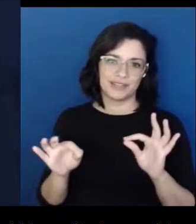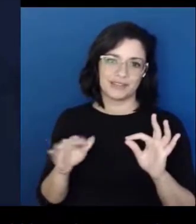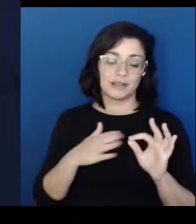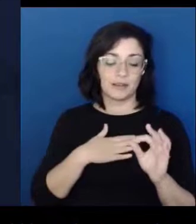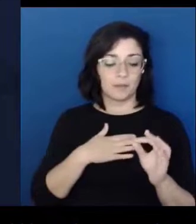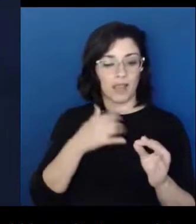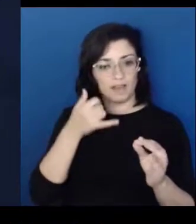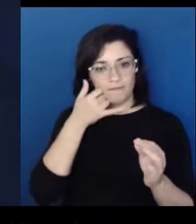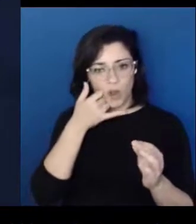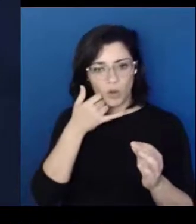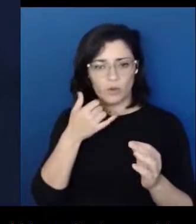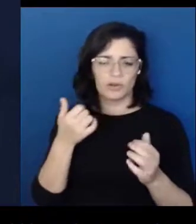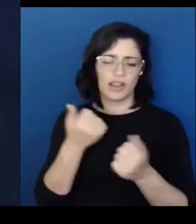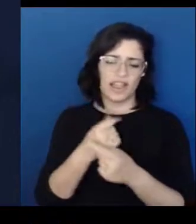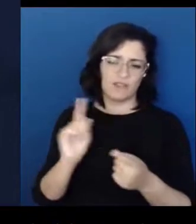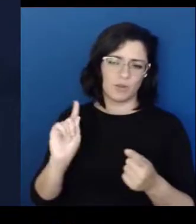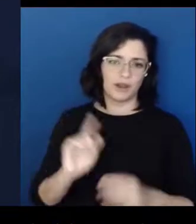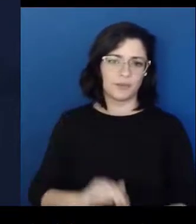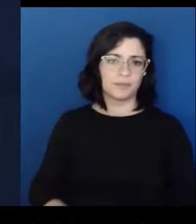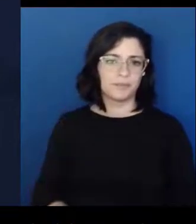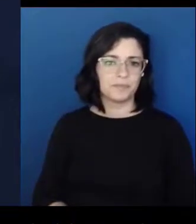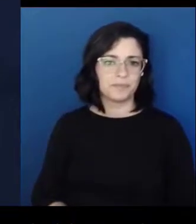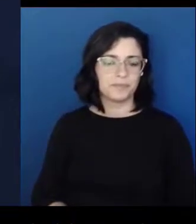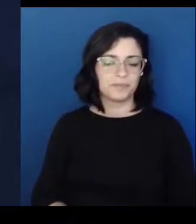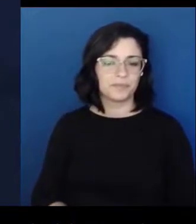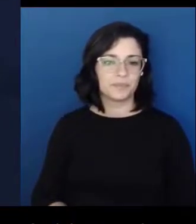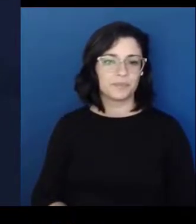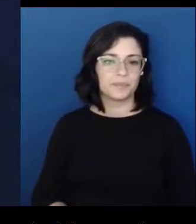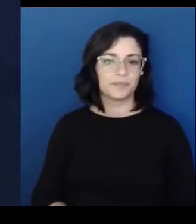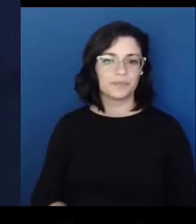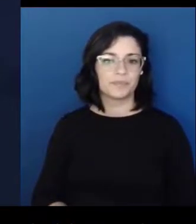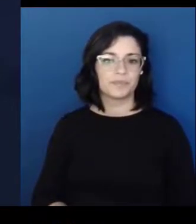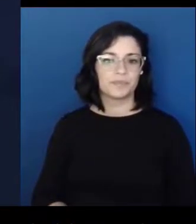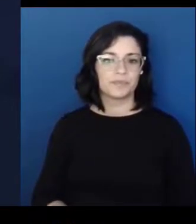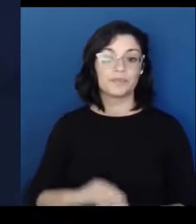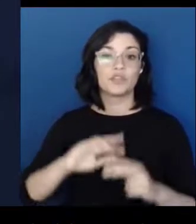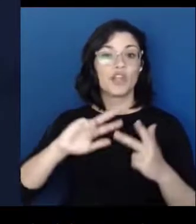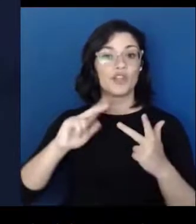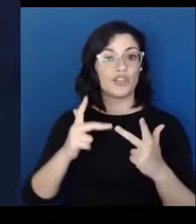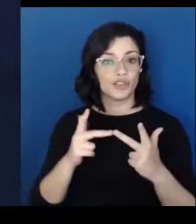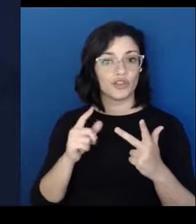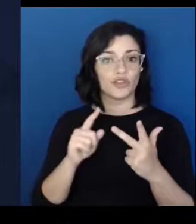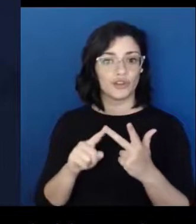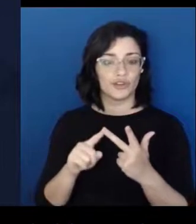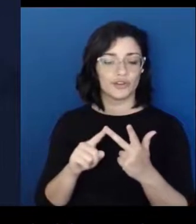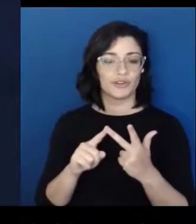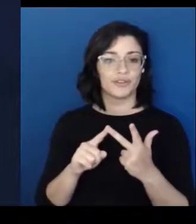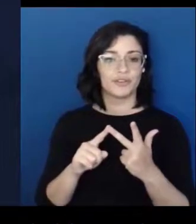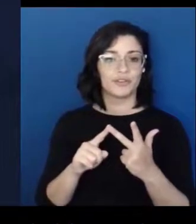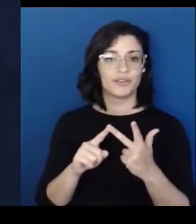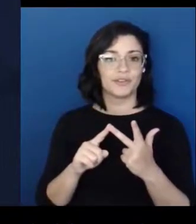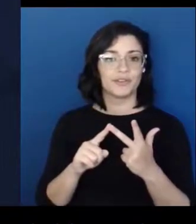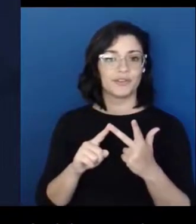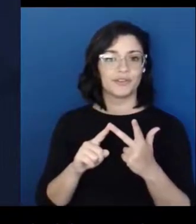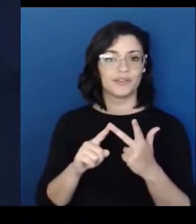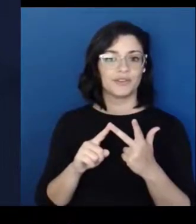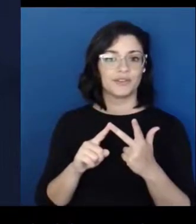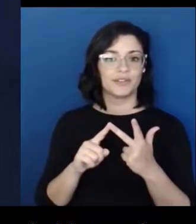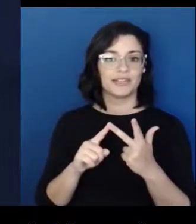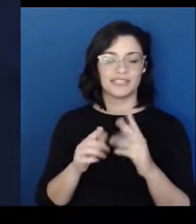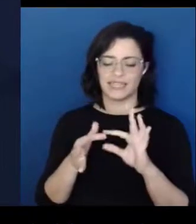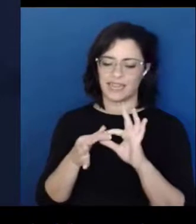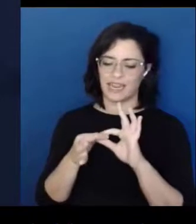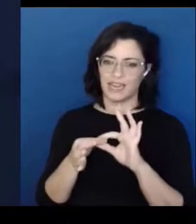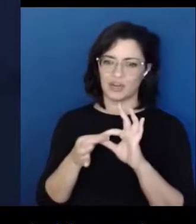third leg of the stool are the interpersonal, non-technical strategies that can be used to